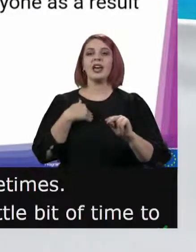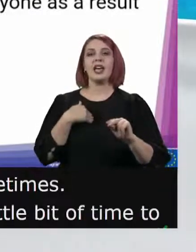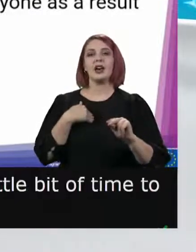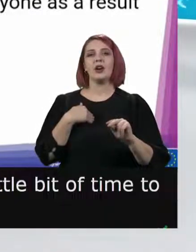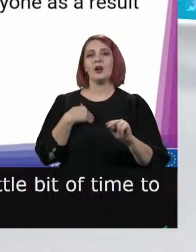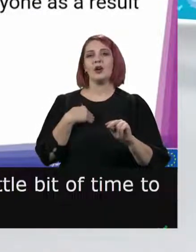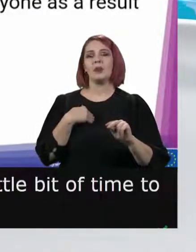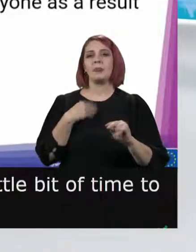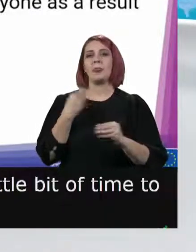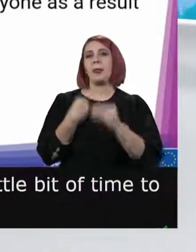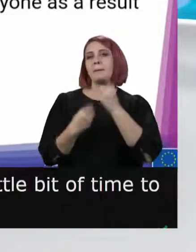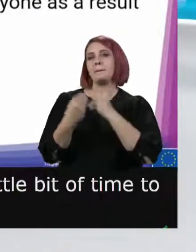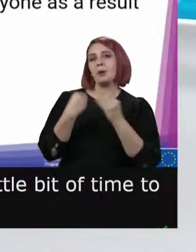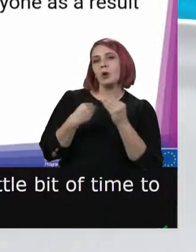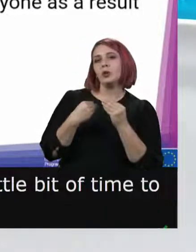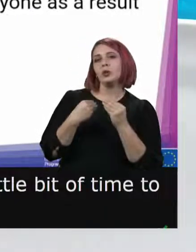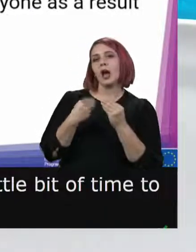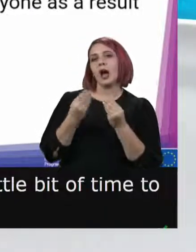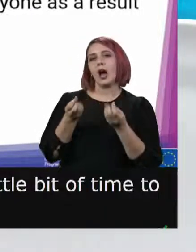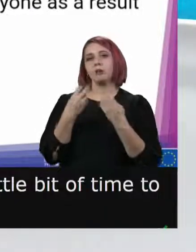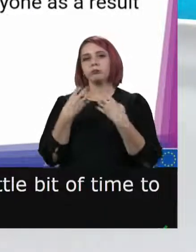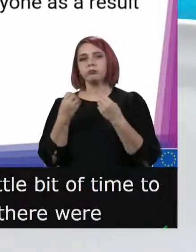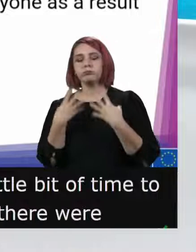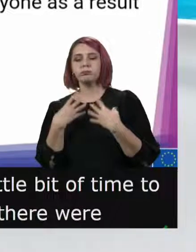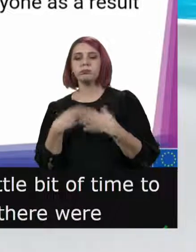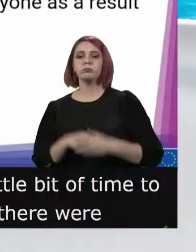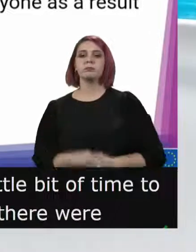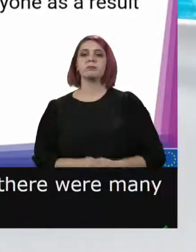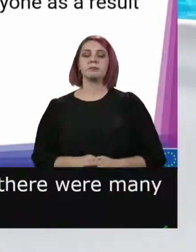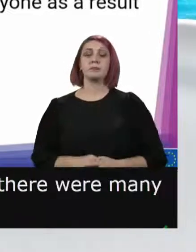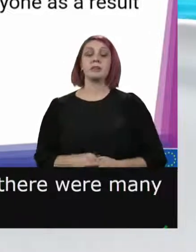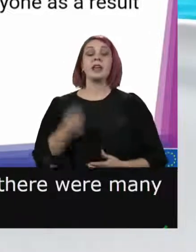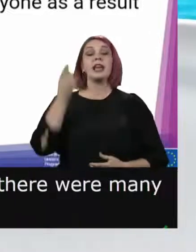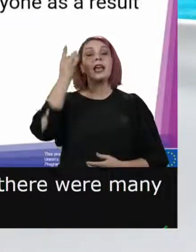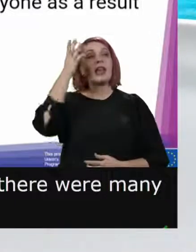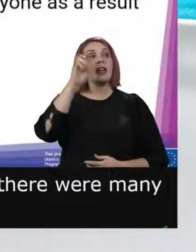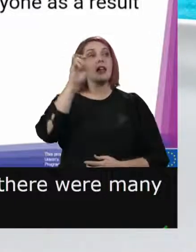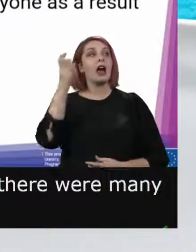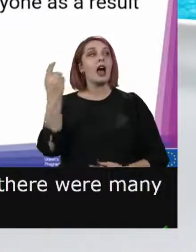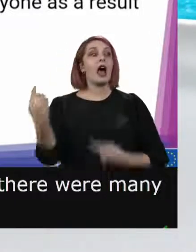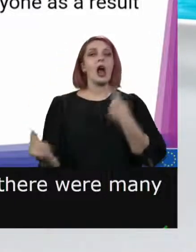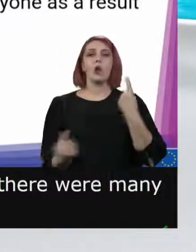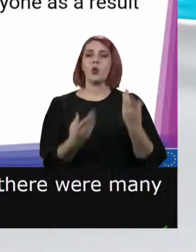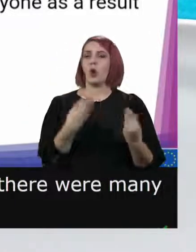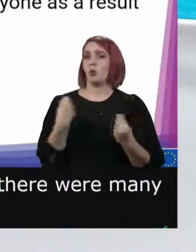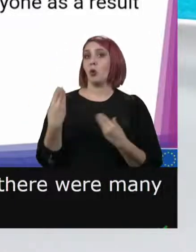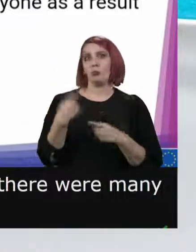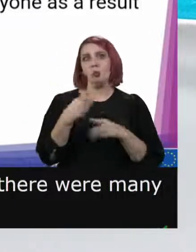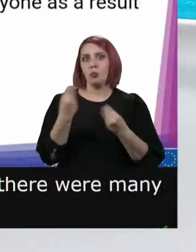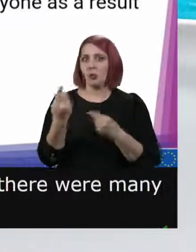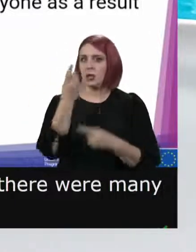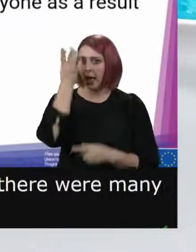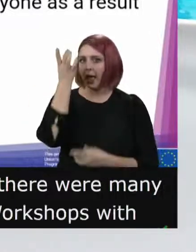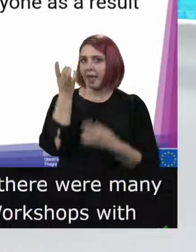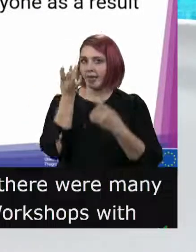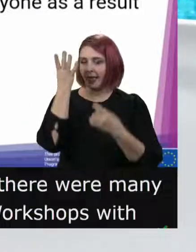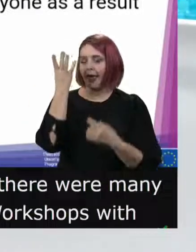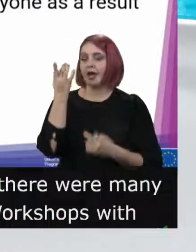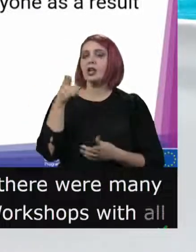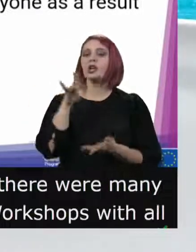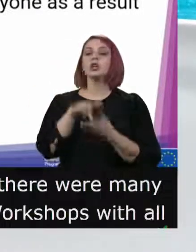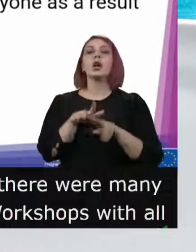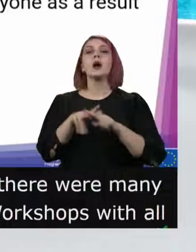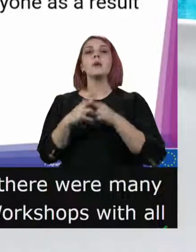ideas that came forward through the co-design workshops with all those different stakeholders. They were ideas that were a mixture of